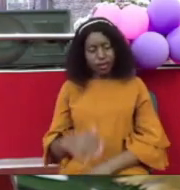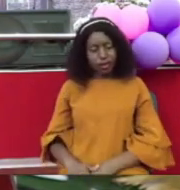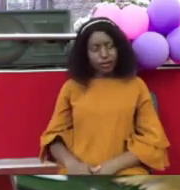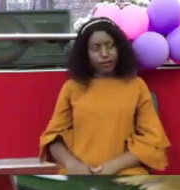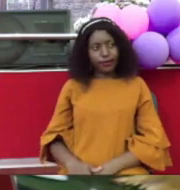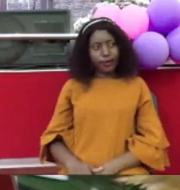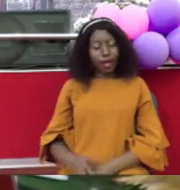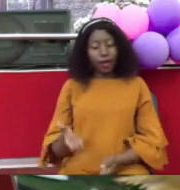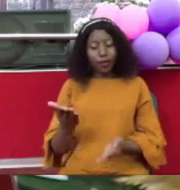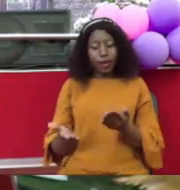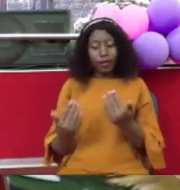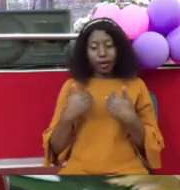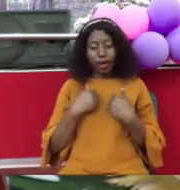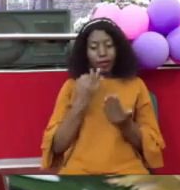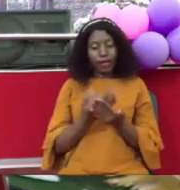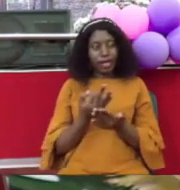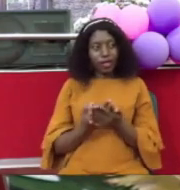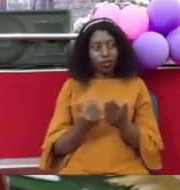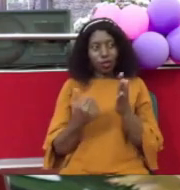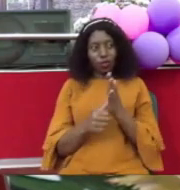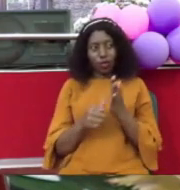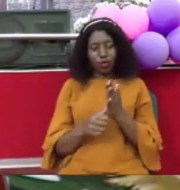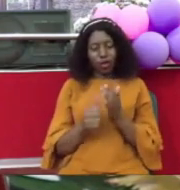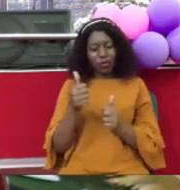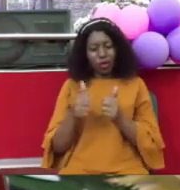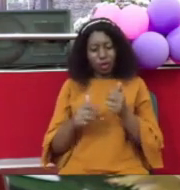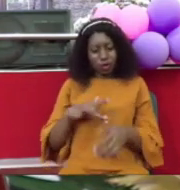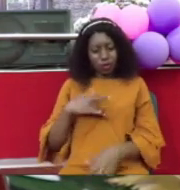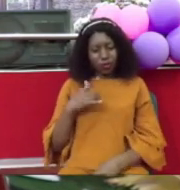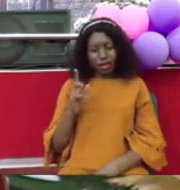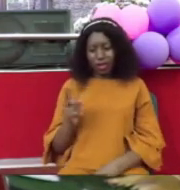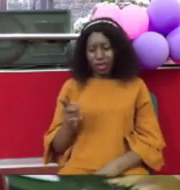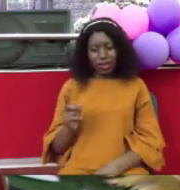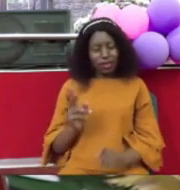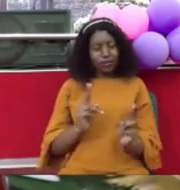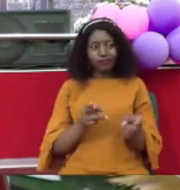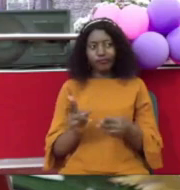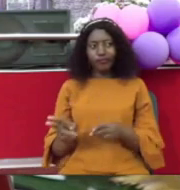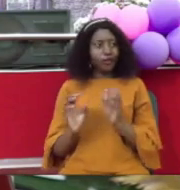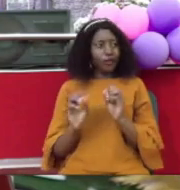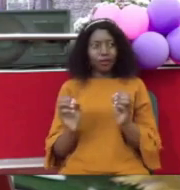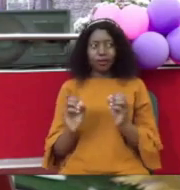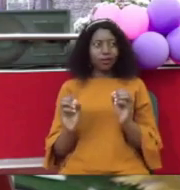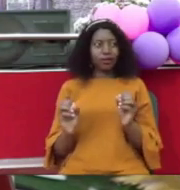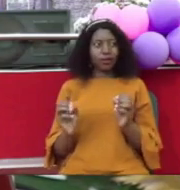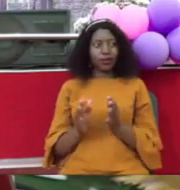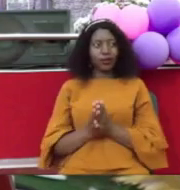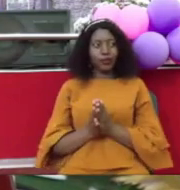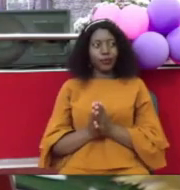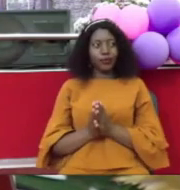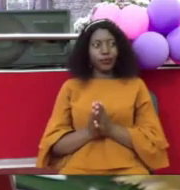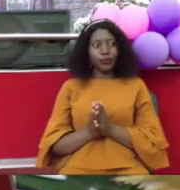also financial problems where you see, these ones are just not normal. Alafu pana shida za kifedha ambayo unaona kabisa hii si ya